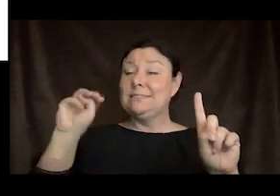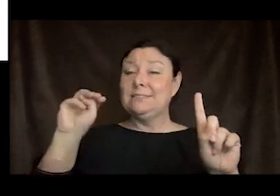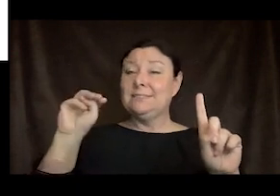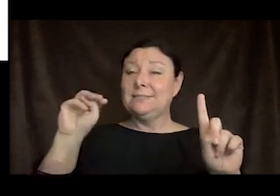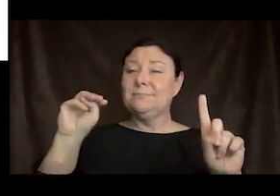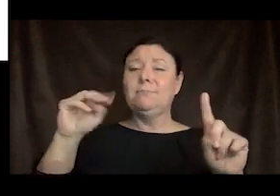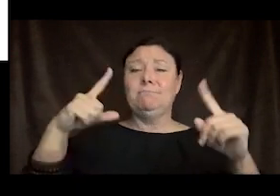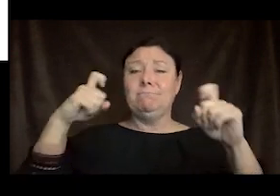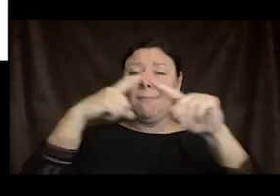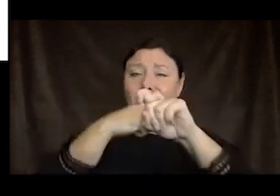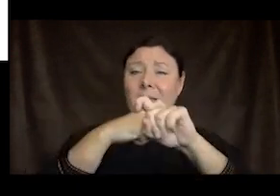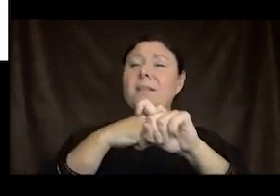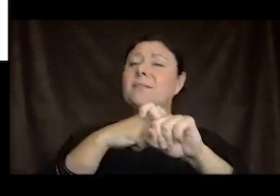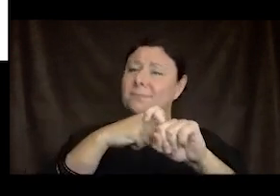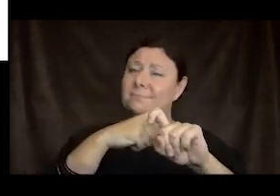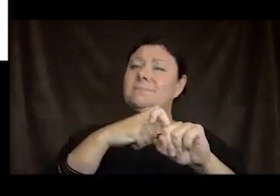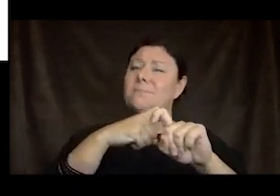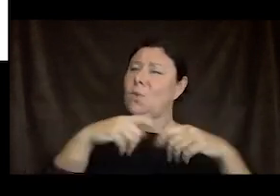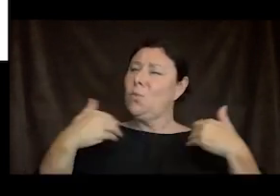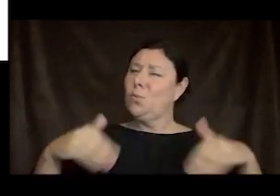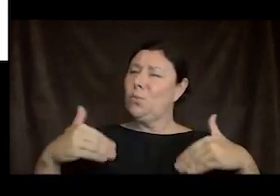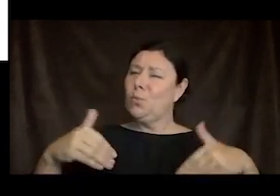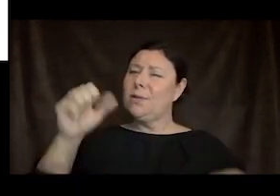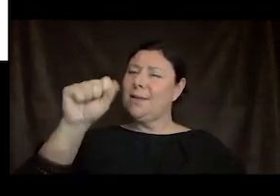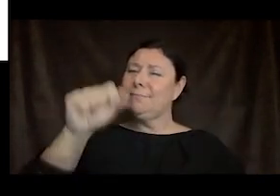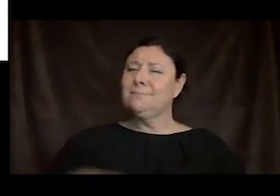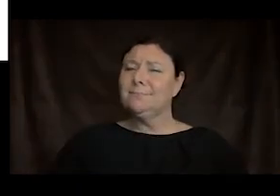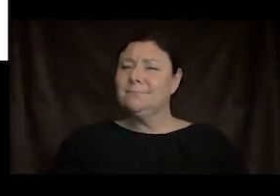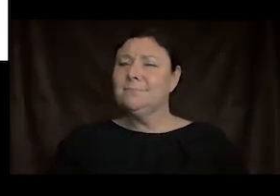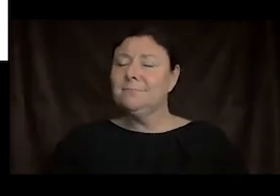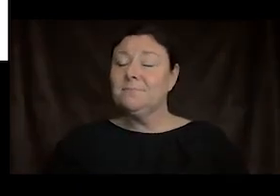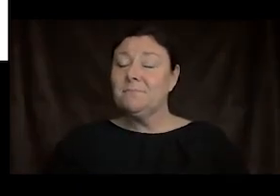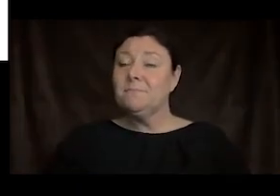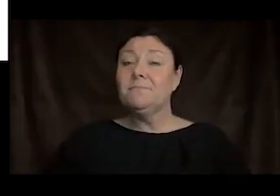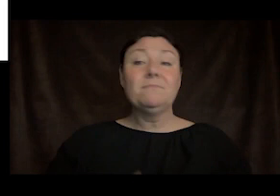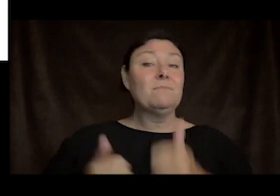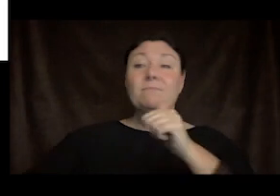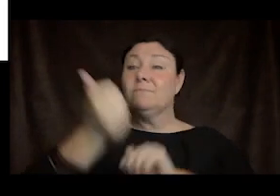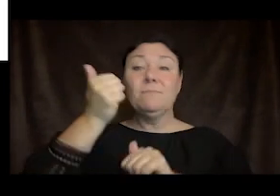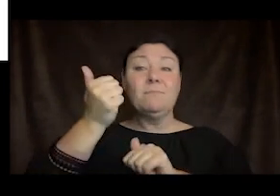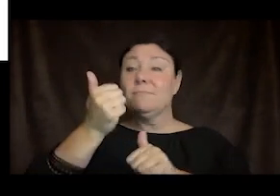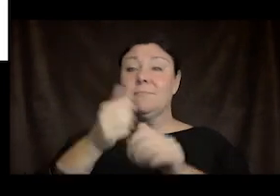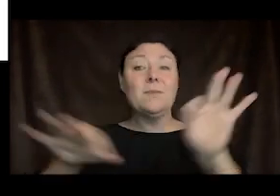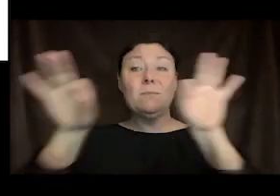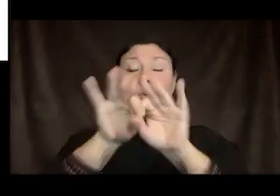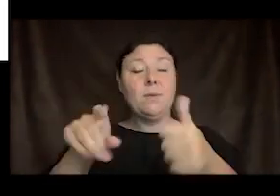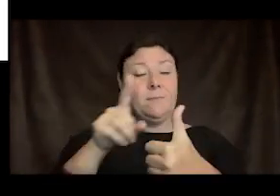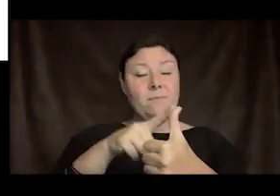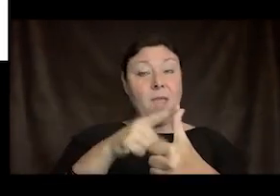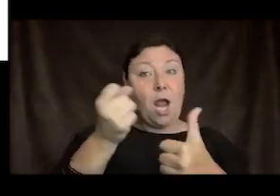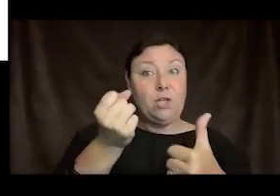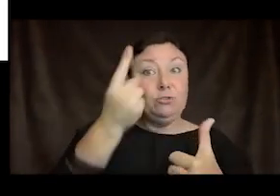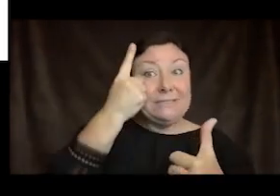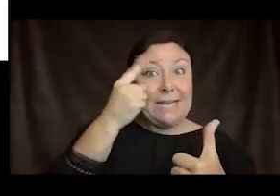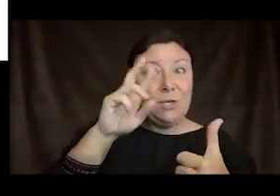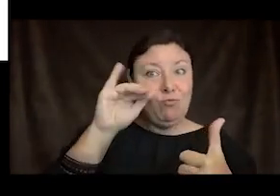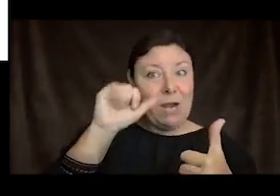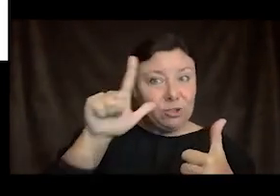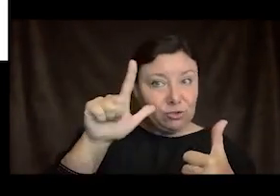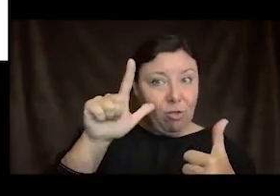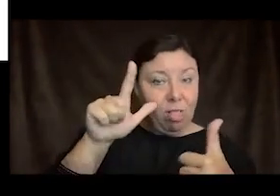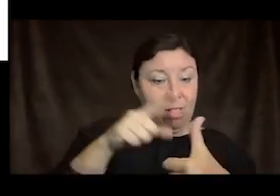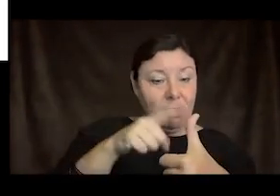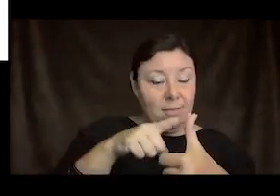to this whole idea of having a common racial literacy and then the pedagogical tools that we need, because then we